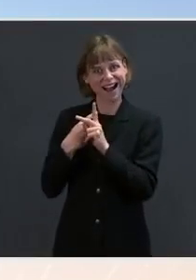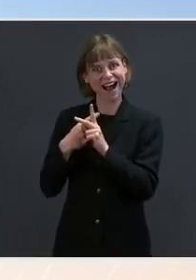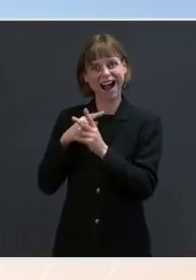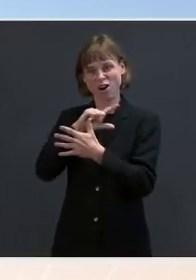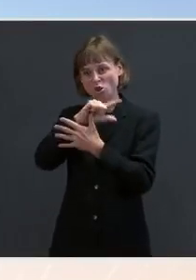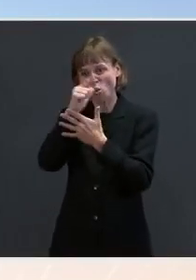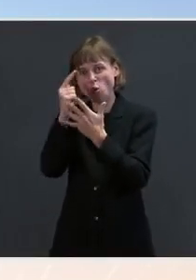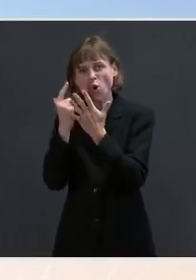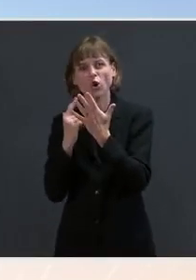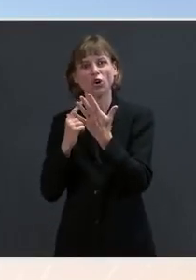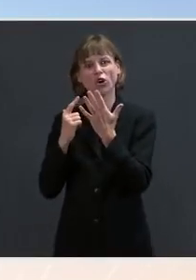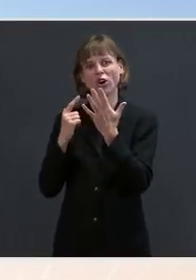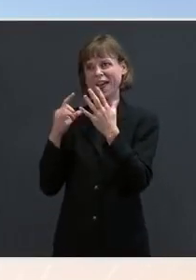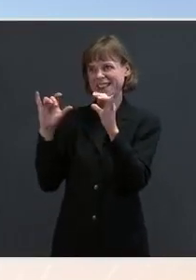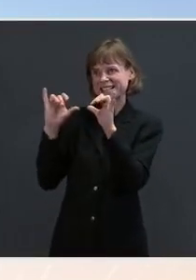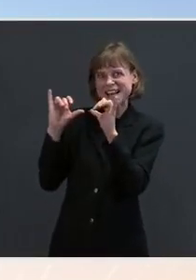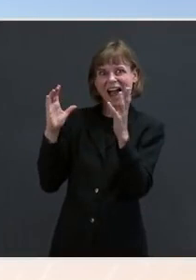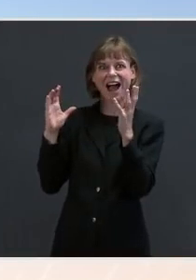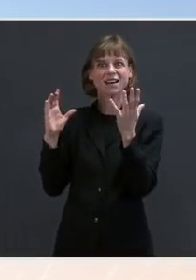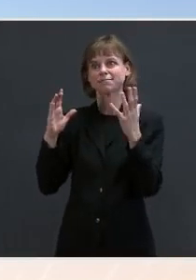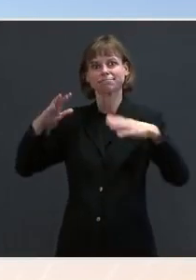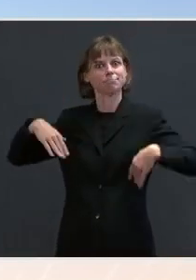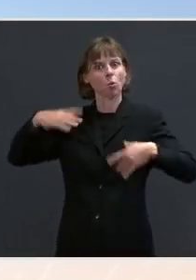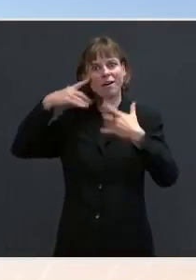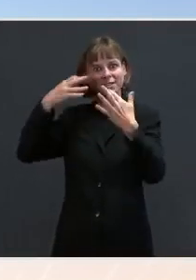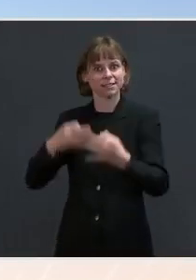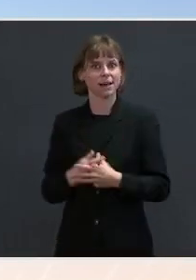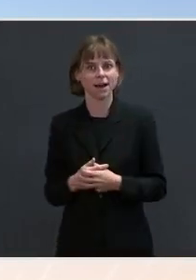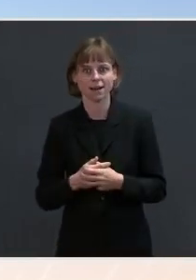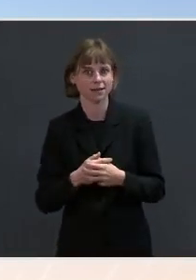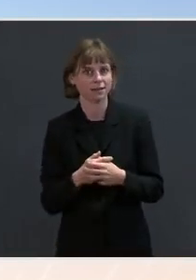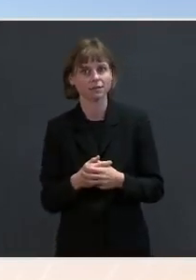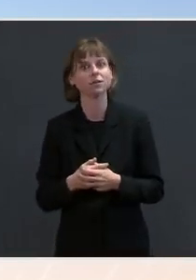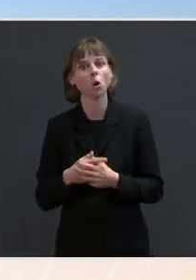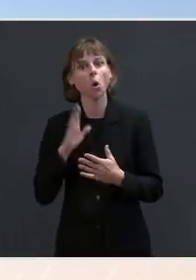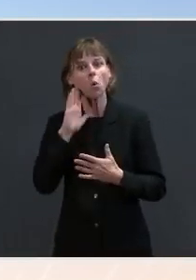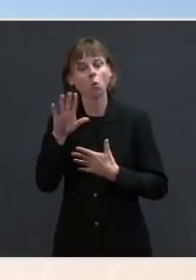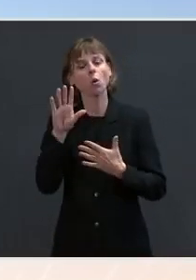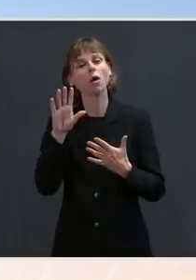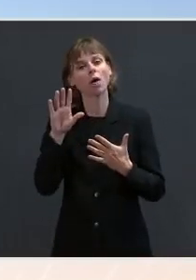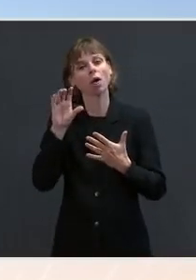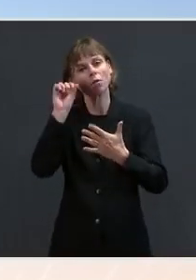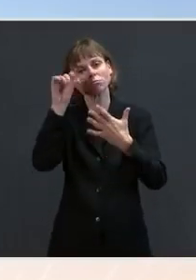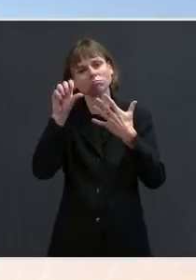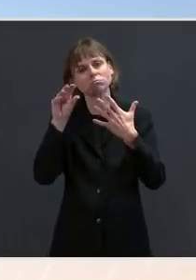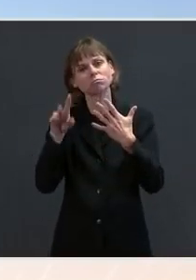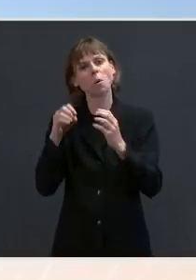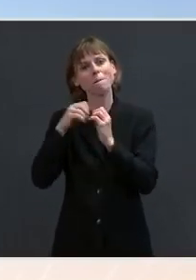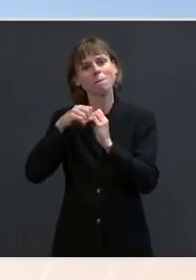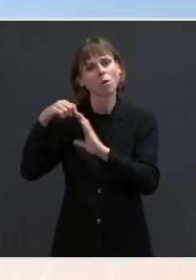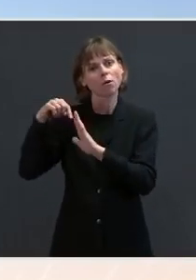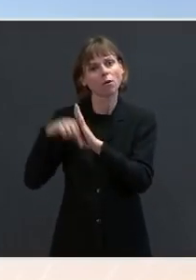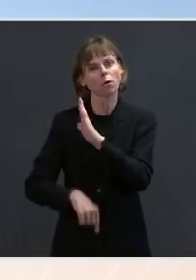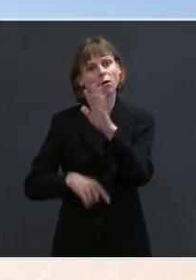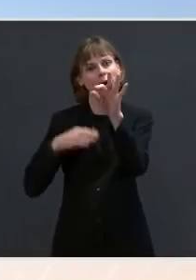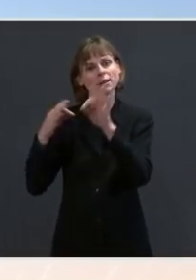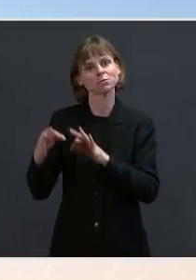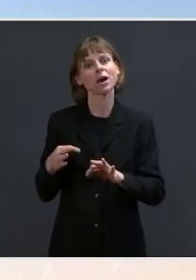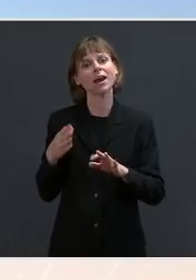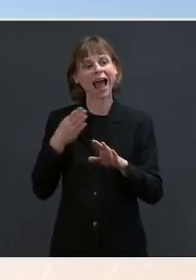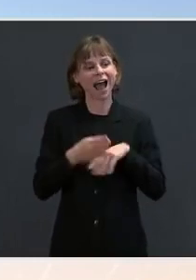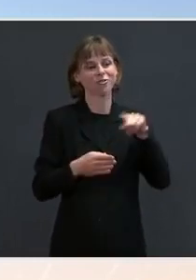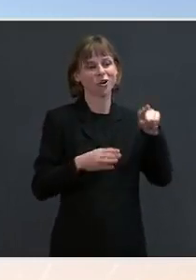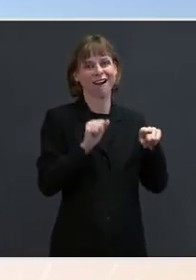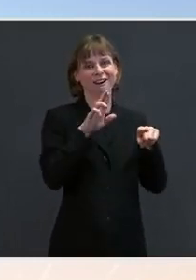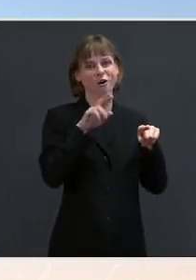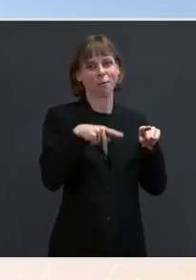not been determined. And, you know, there won't be more details that are finalized or previewed until after this bill is signed and the relief is getting to